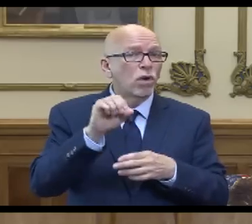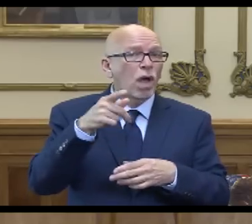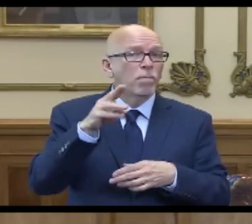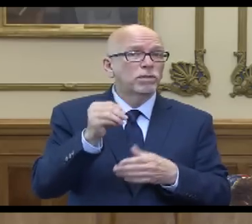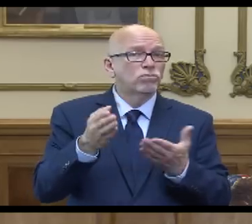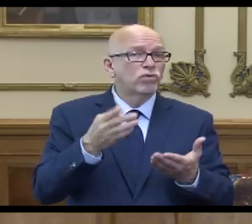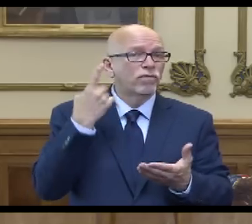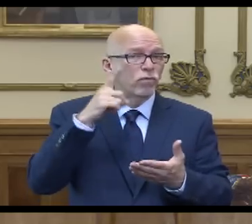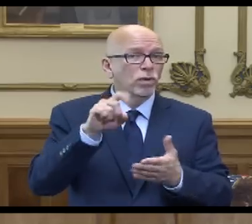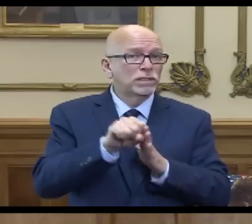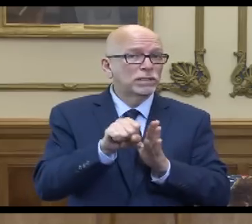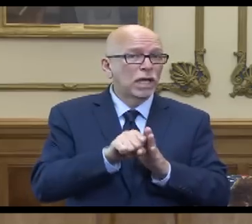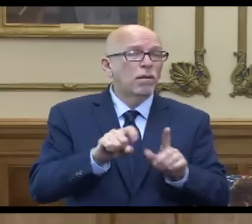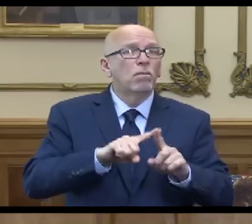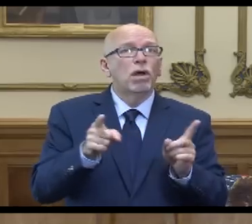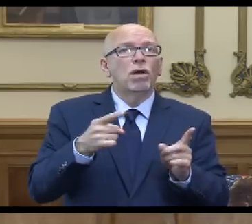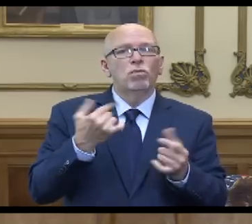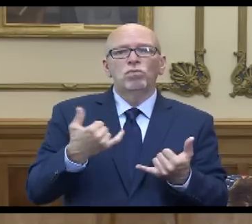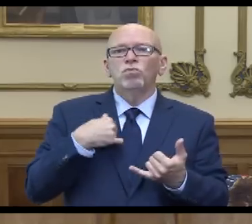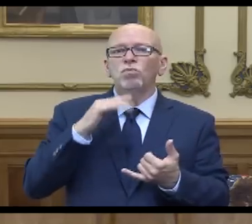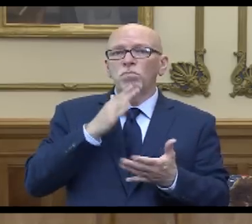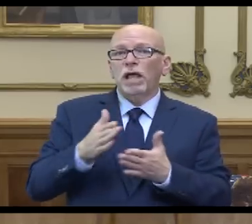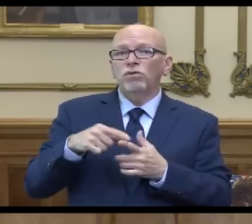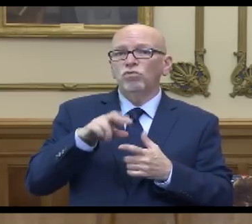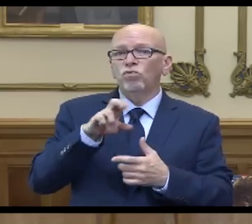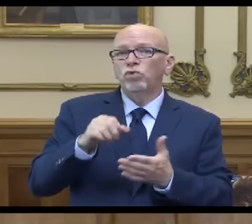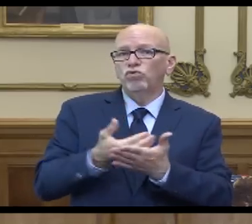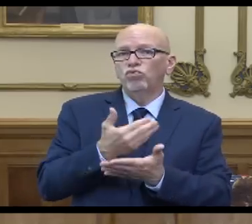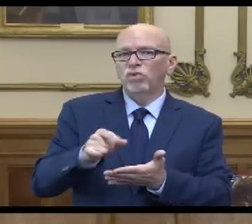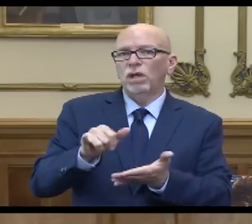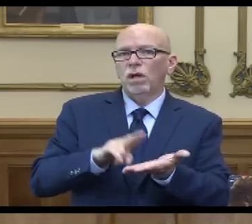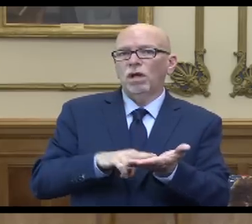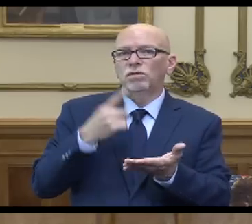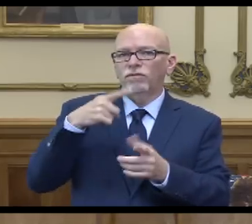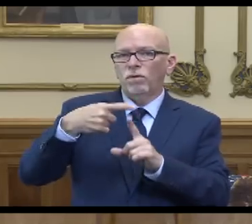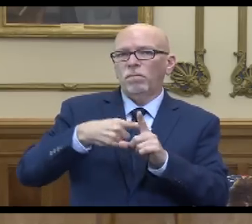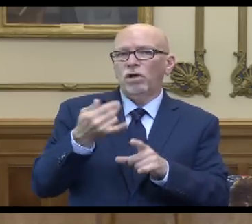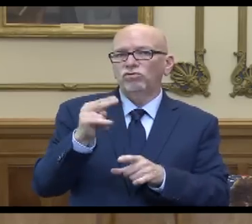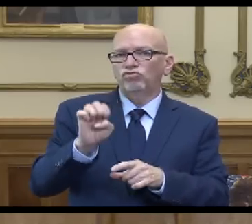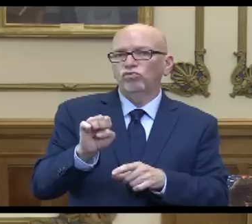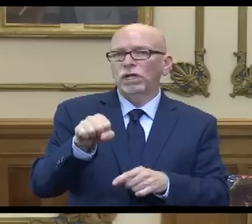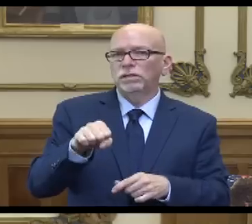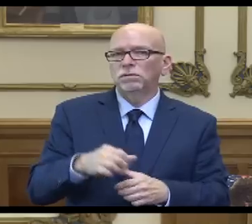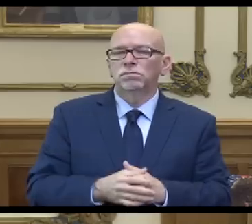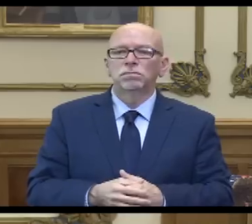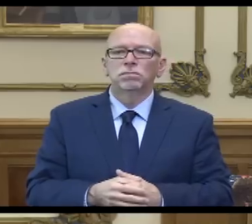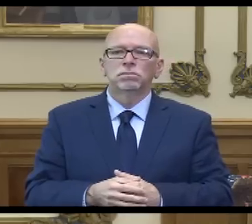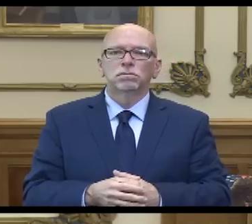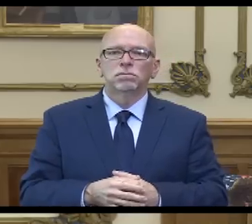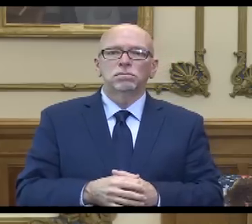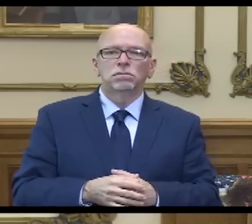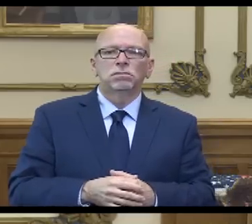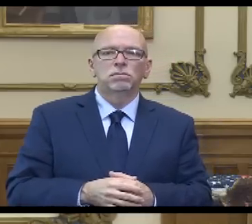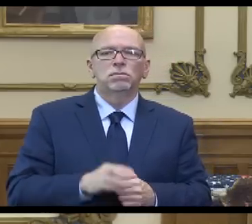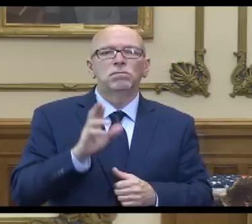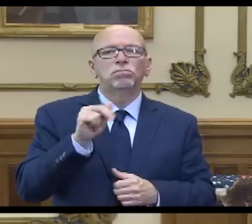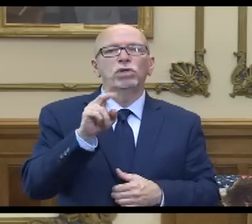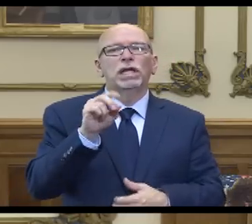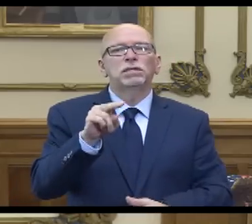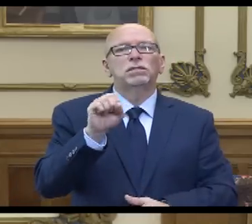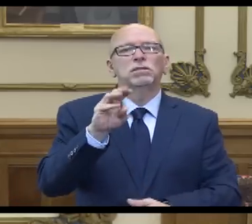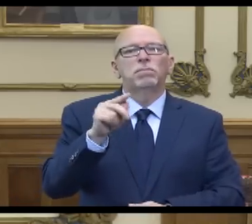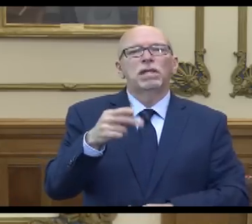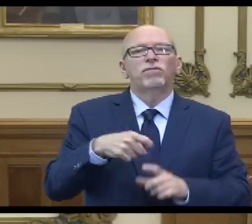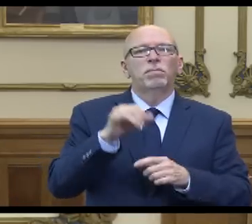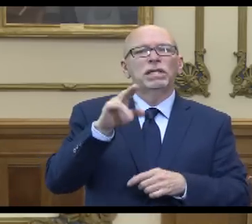the state, but we are renewing our contract for this, the month of June with Optum. Brandon Smith,